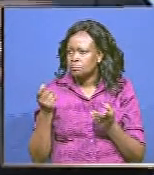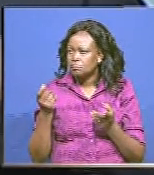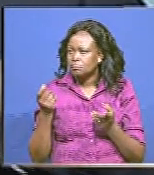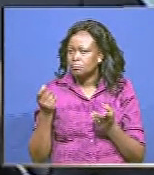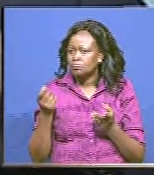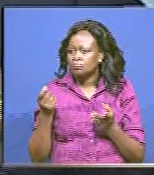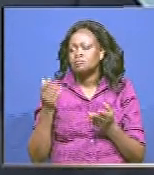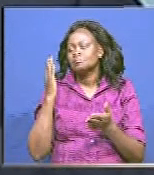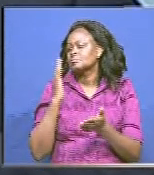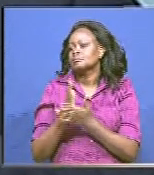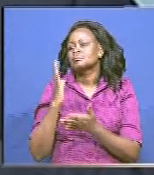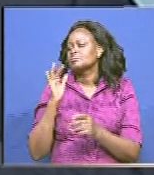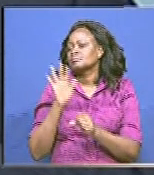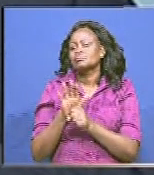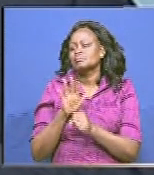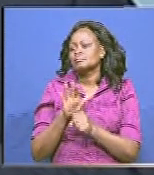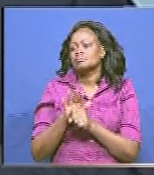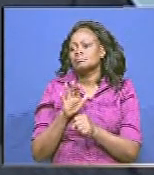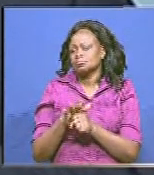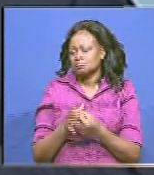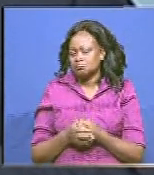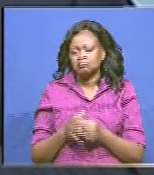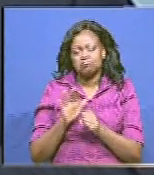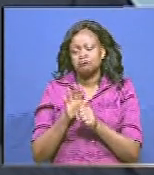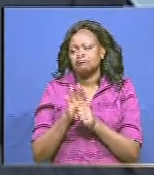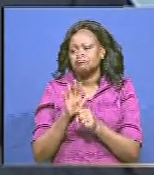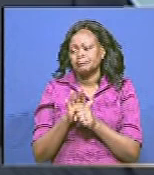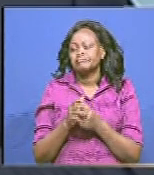I can assure you is quite a volume of